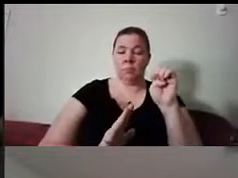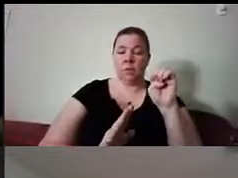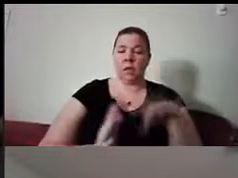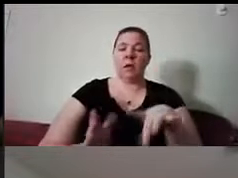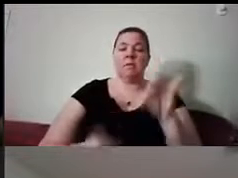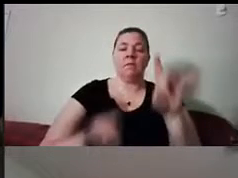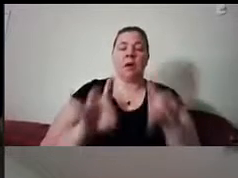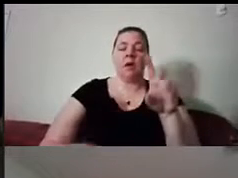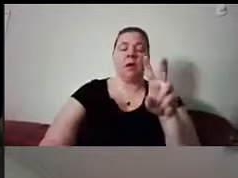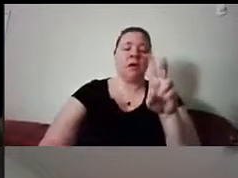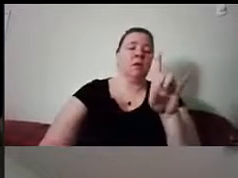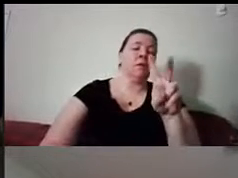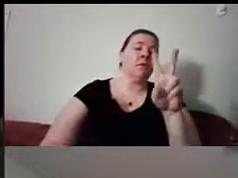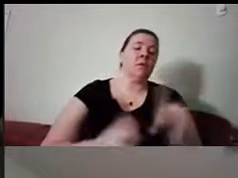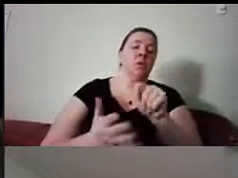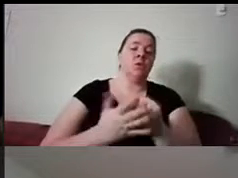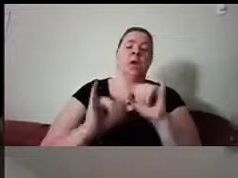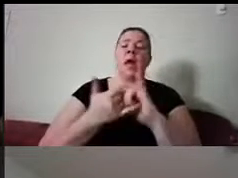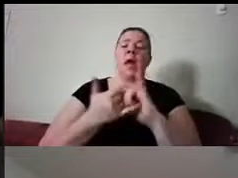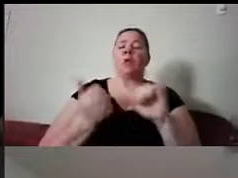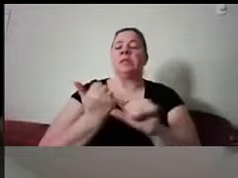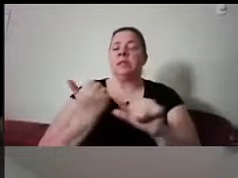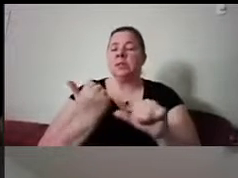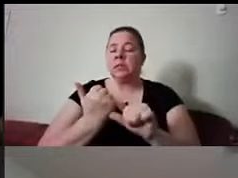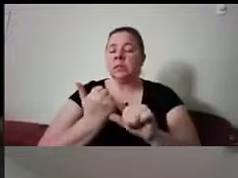videos on how to assist